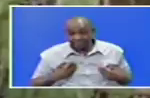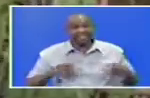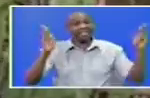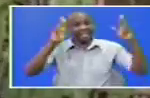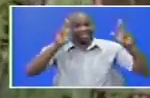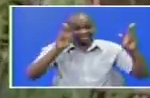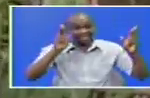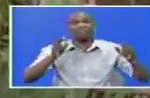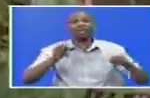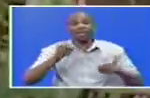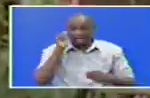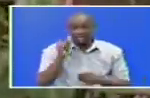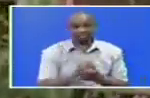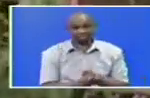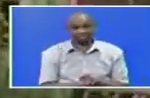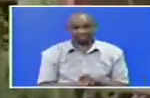Hey.